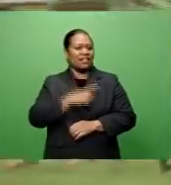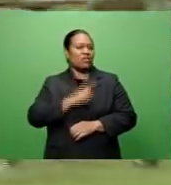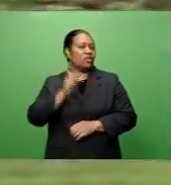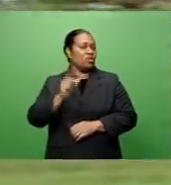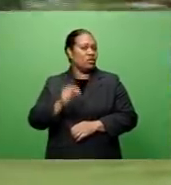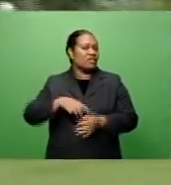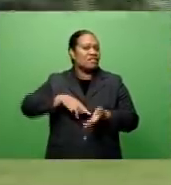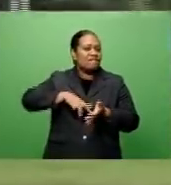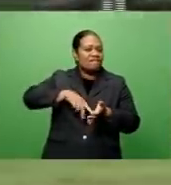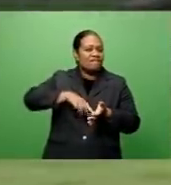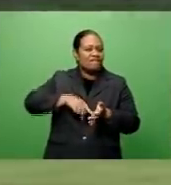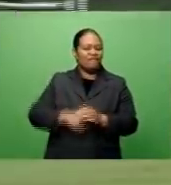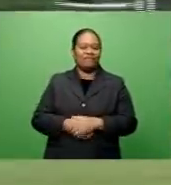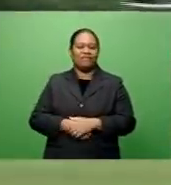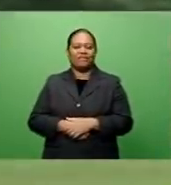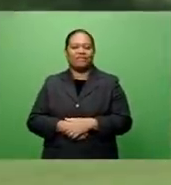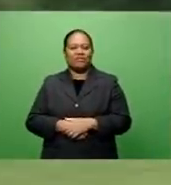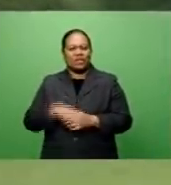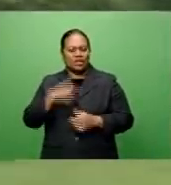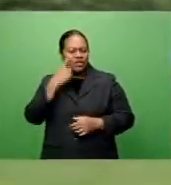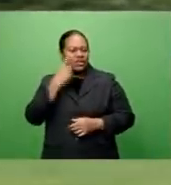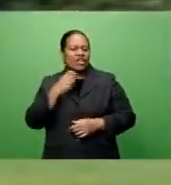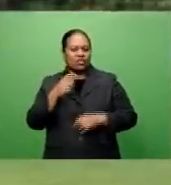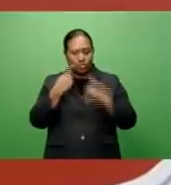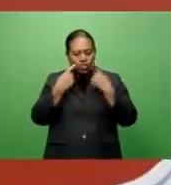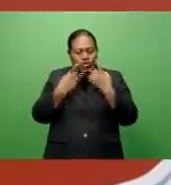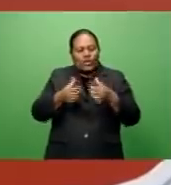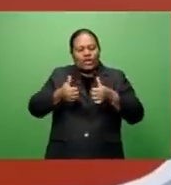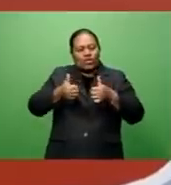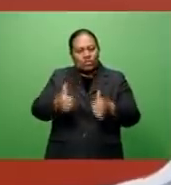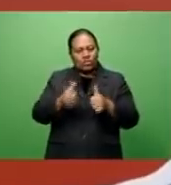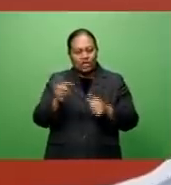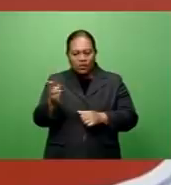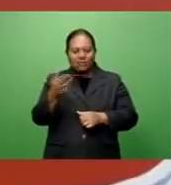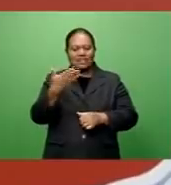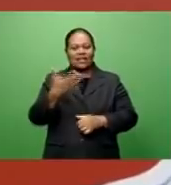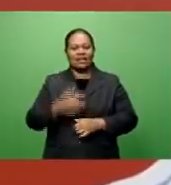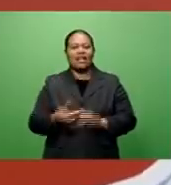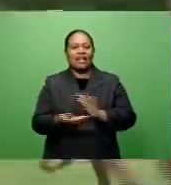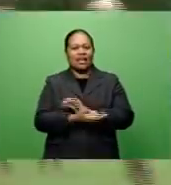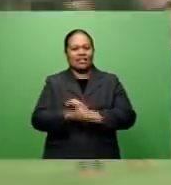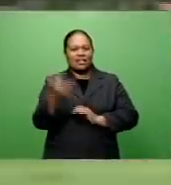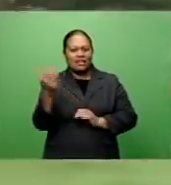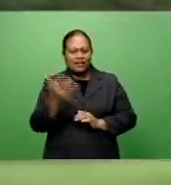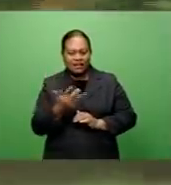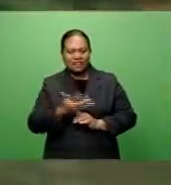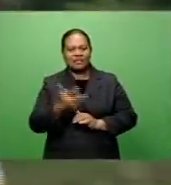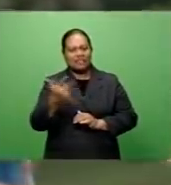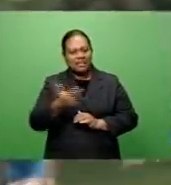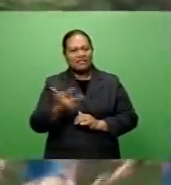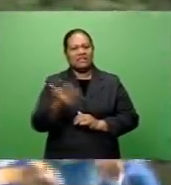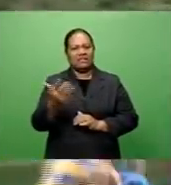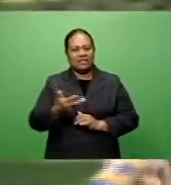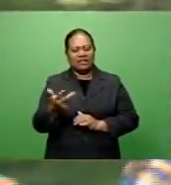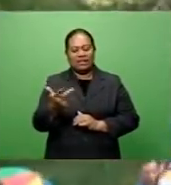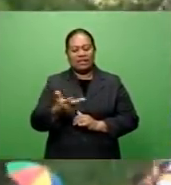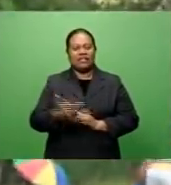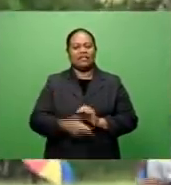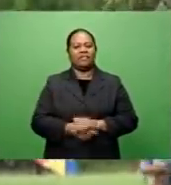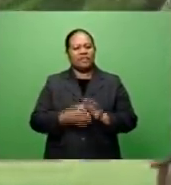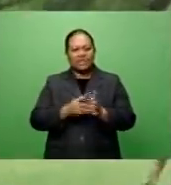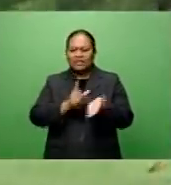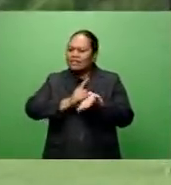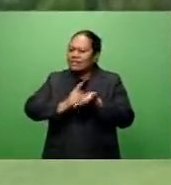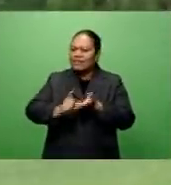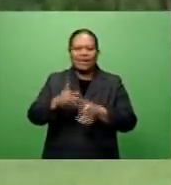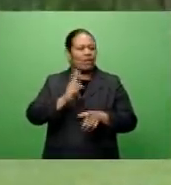league, and we're trying to get good results in all three teams, 15, 17 and 19 for this year. The players in all grades are clear on what